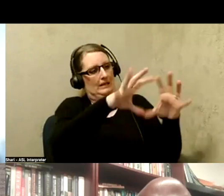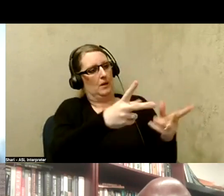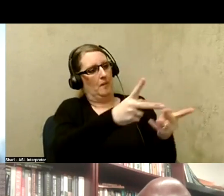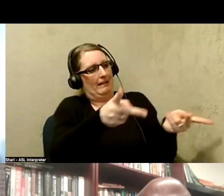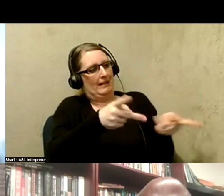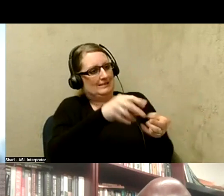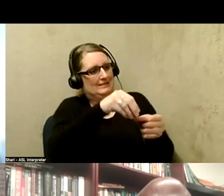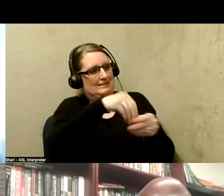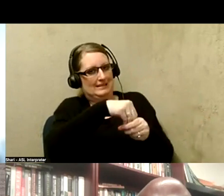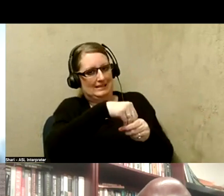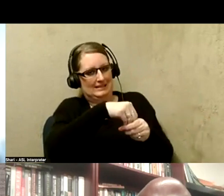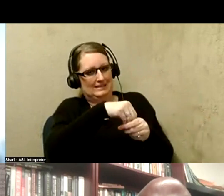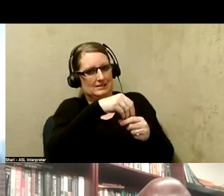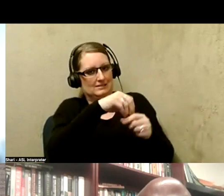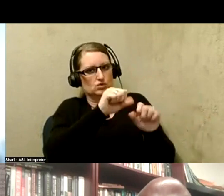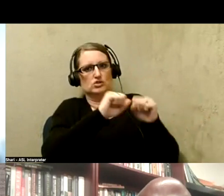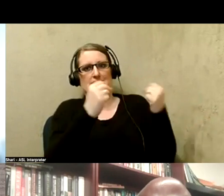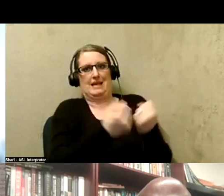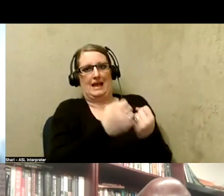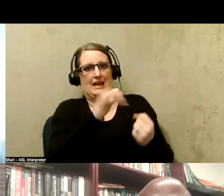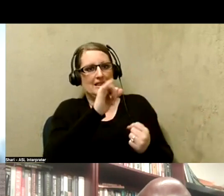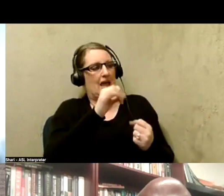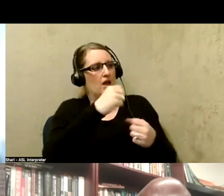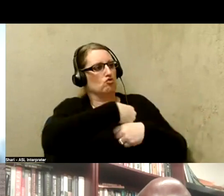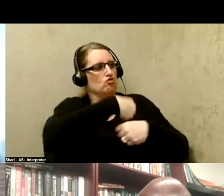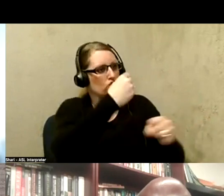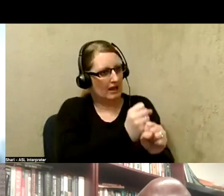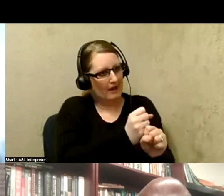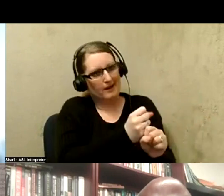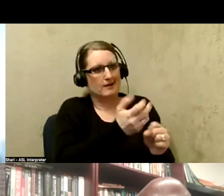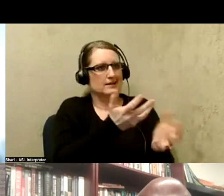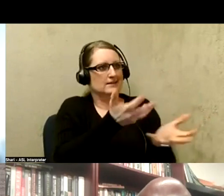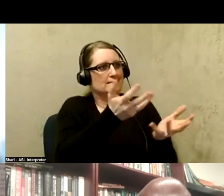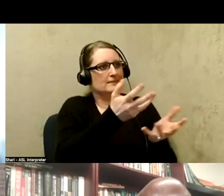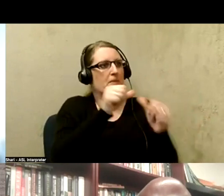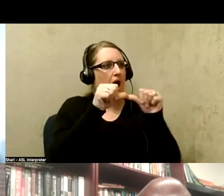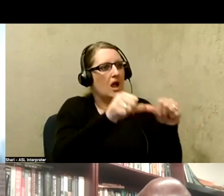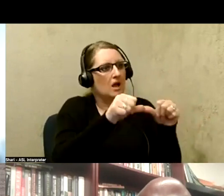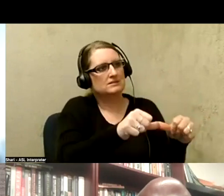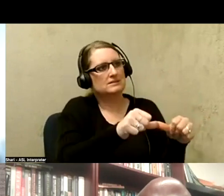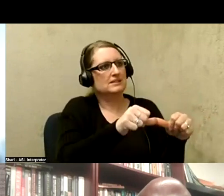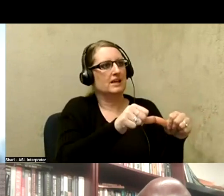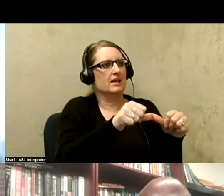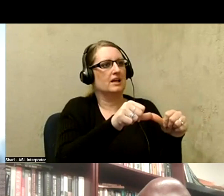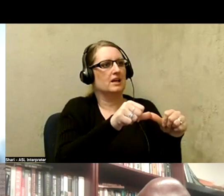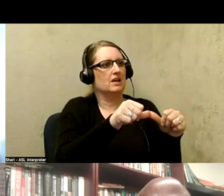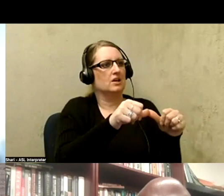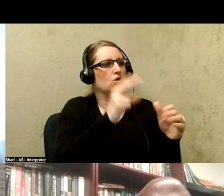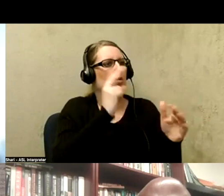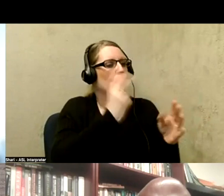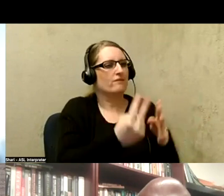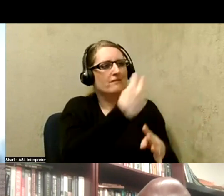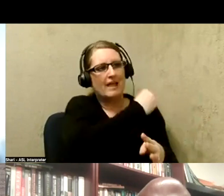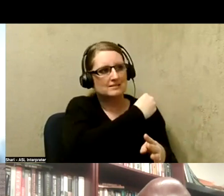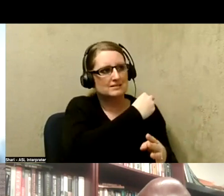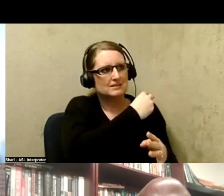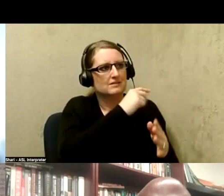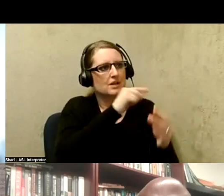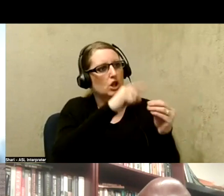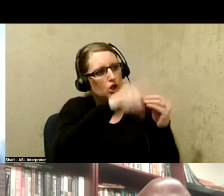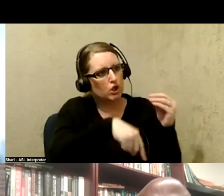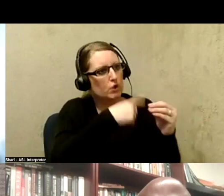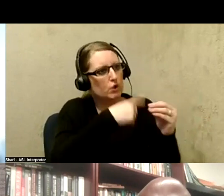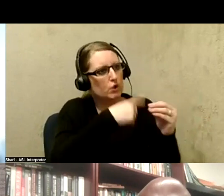society. And the idea of creating an institution that has, like, this constant kind of reflexive loop of, like, everybody's